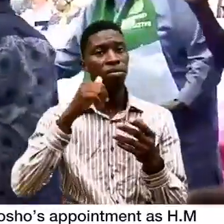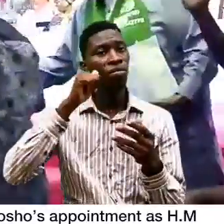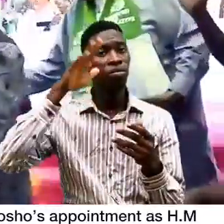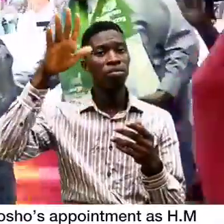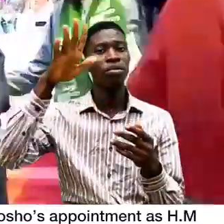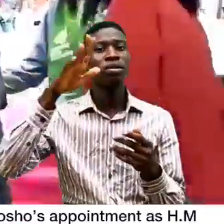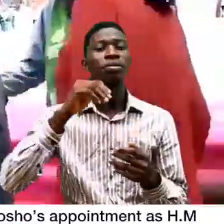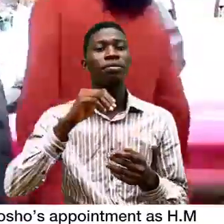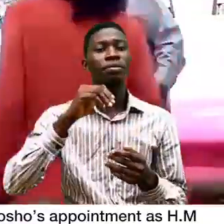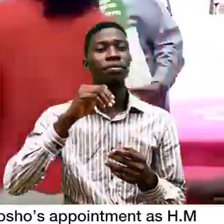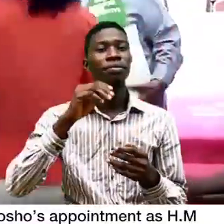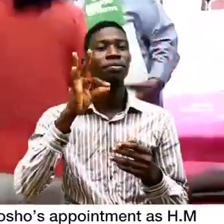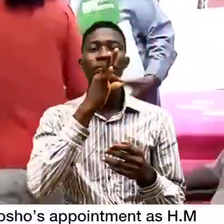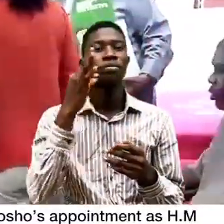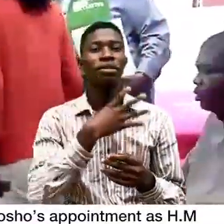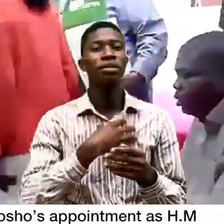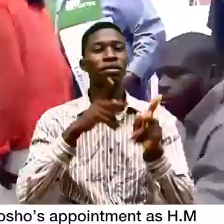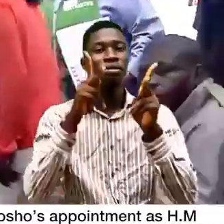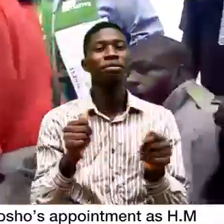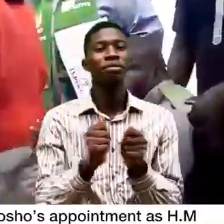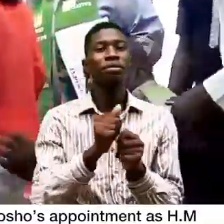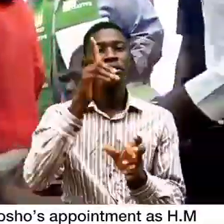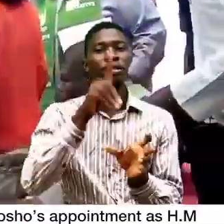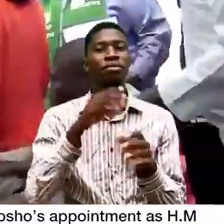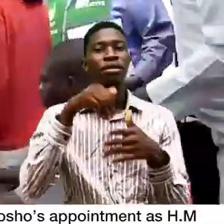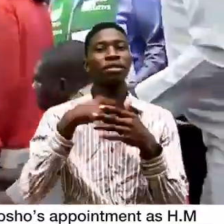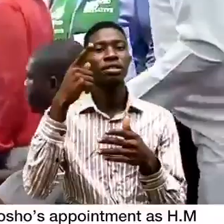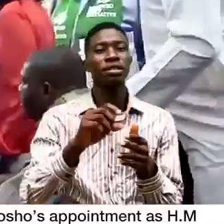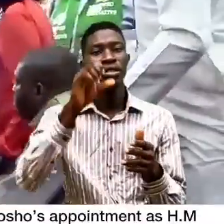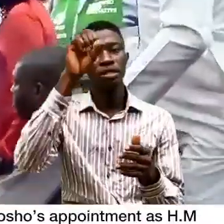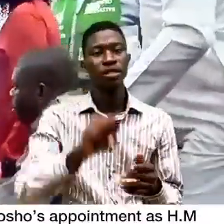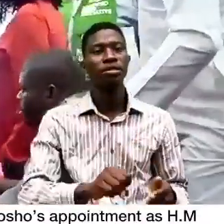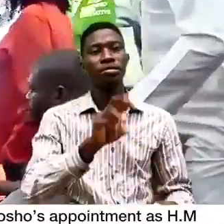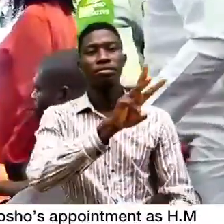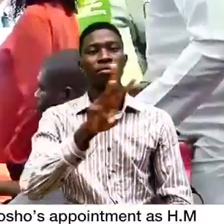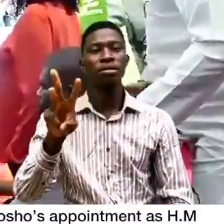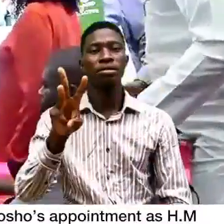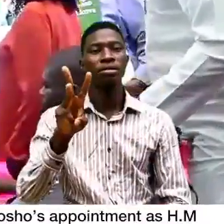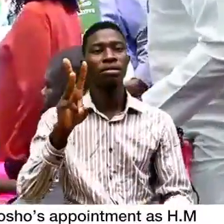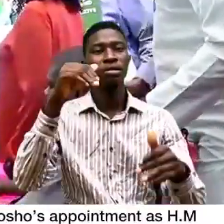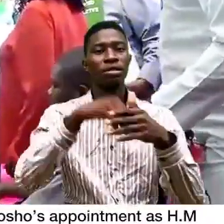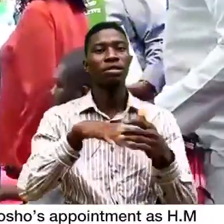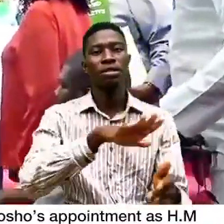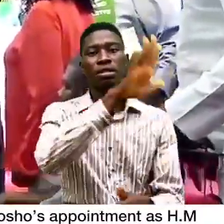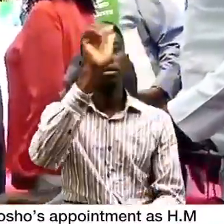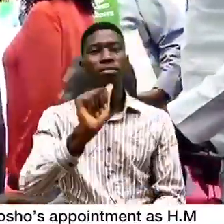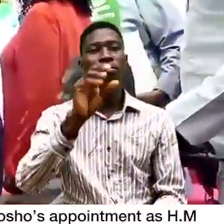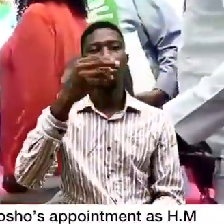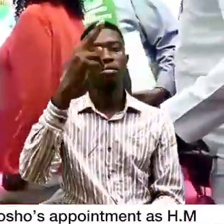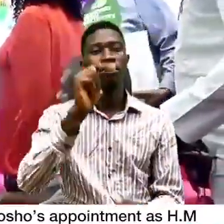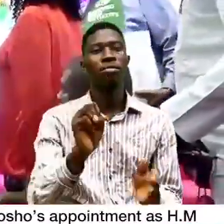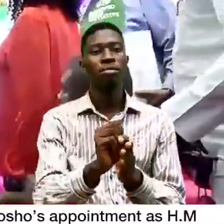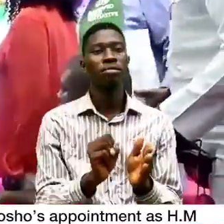Farmers and Persons with Disabilities in the Southwest, held in Abeokuta, Ogun